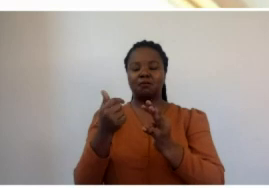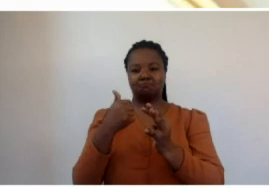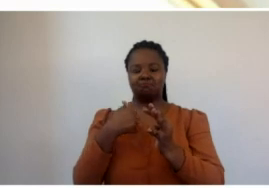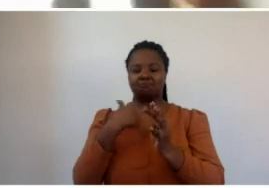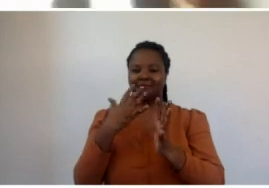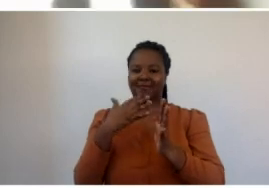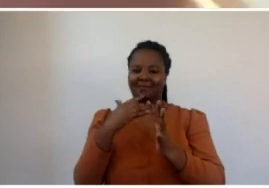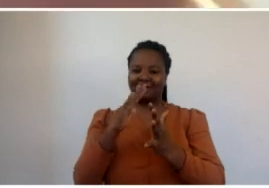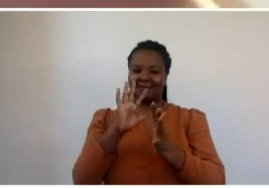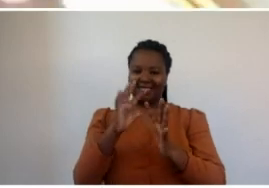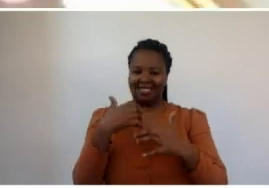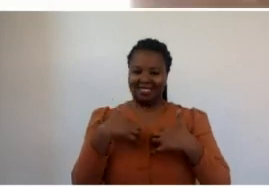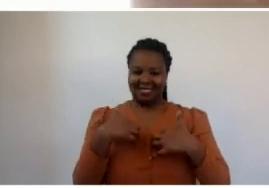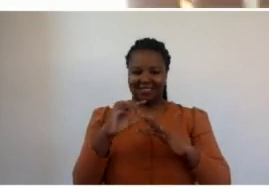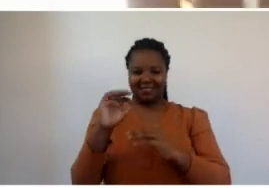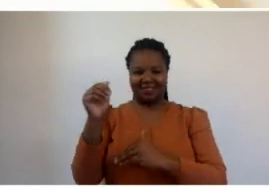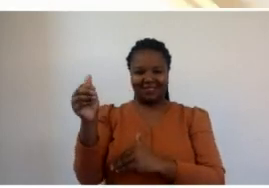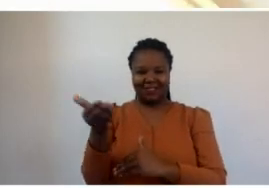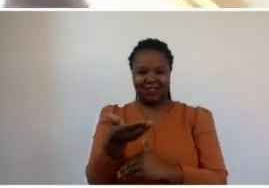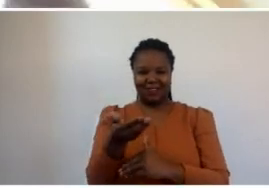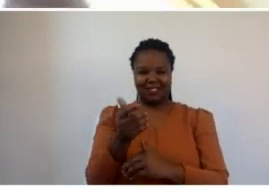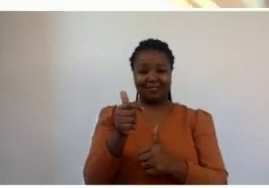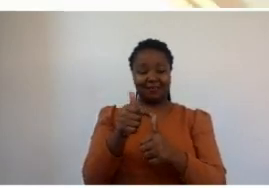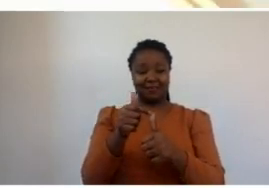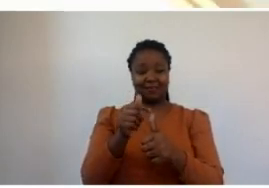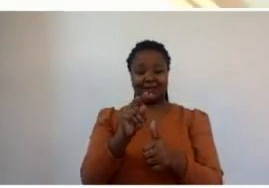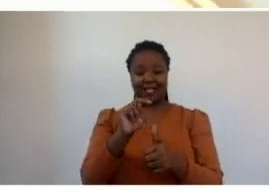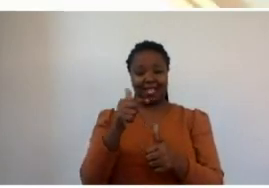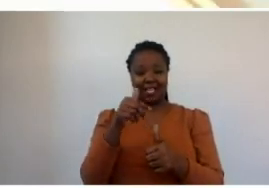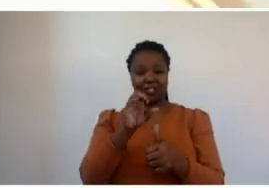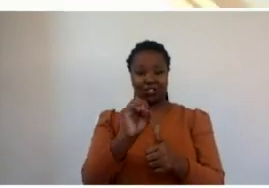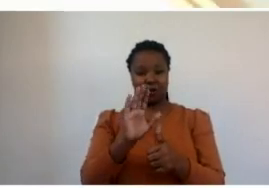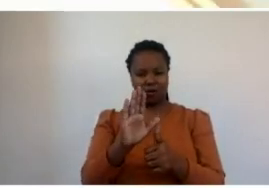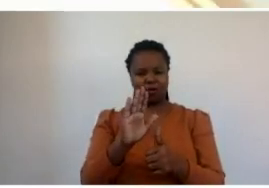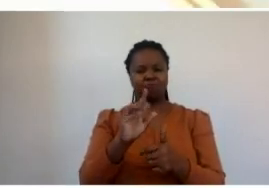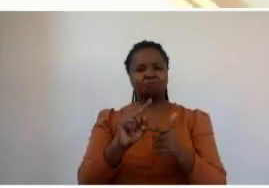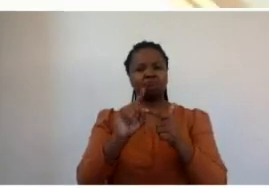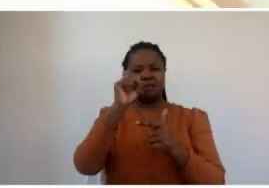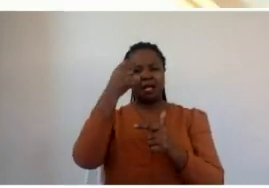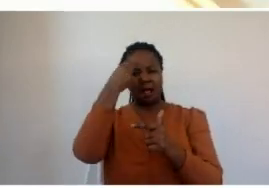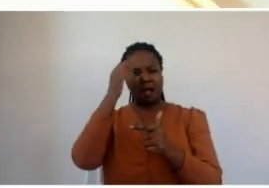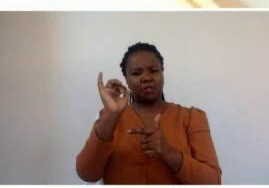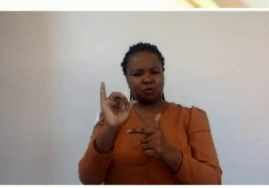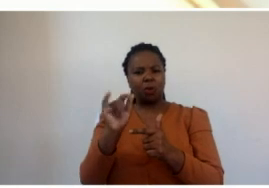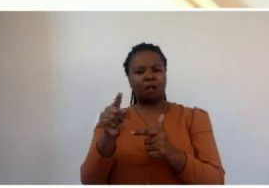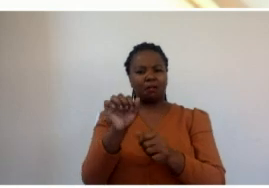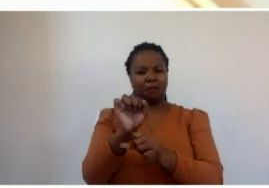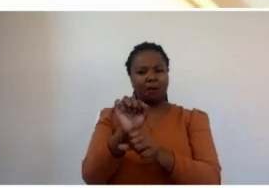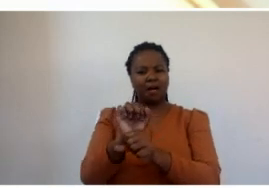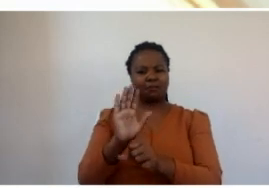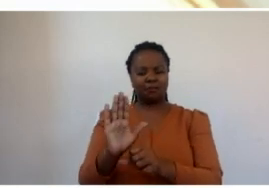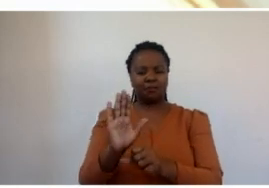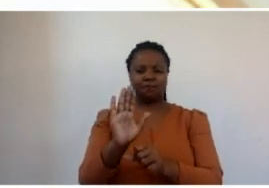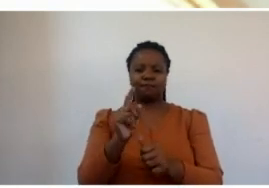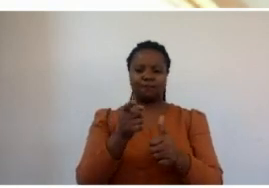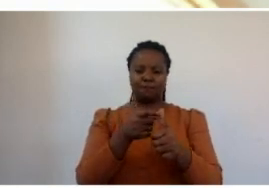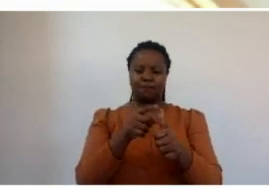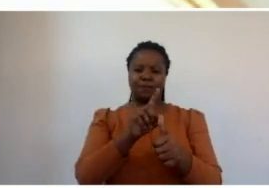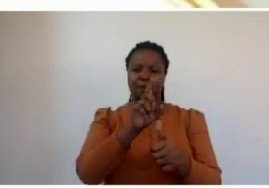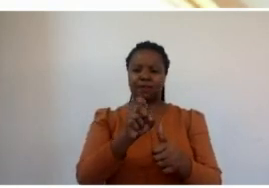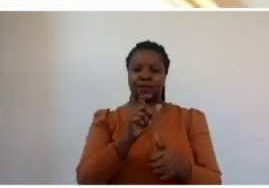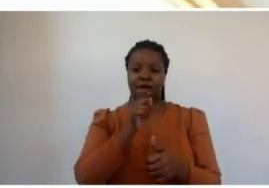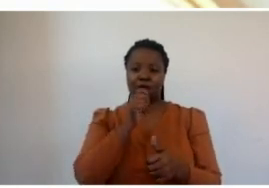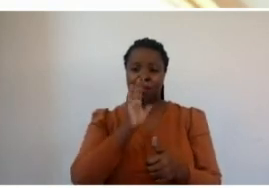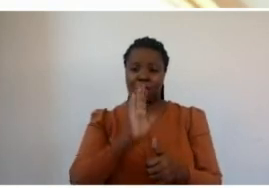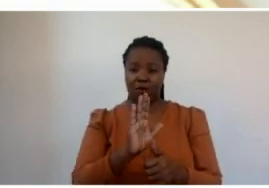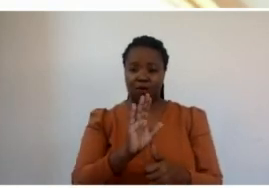from non-state actors, non-government organizations. So first, I have a question for Daniel Mont, the co-president for